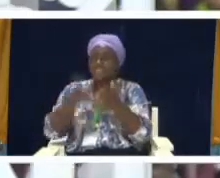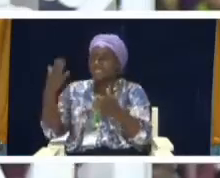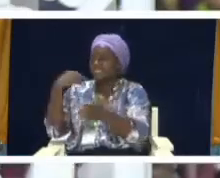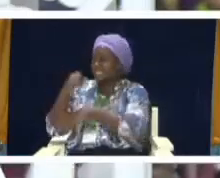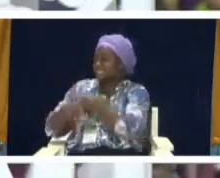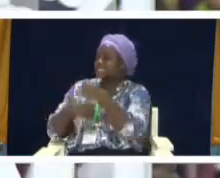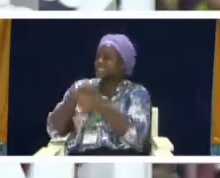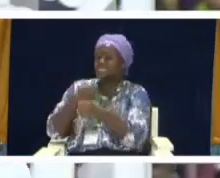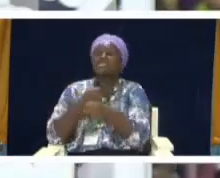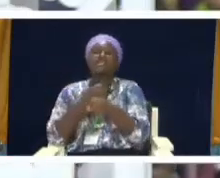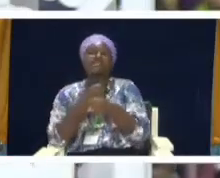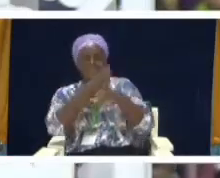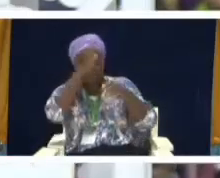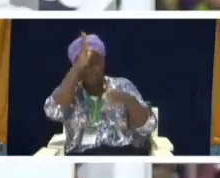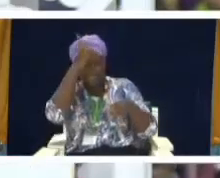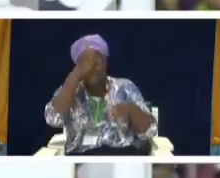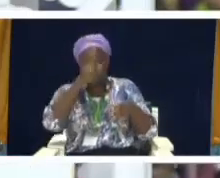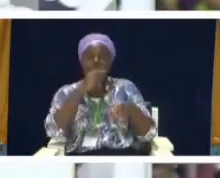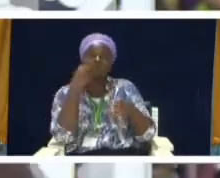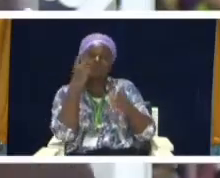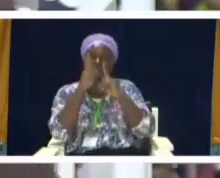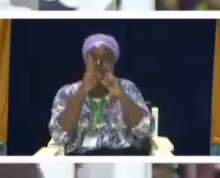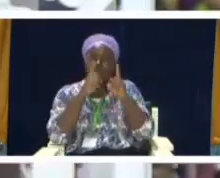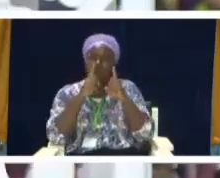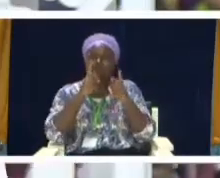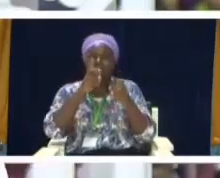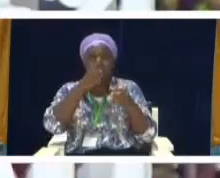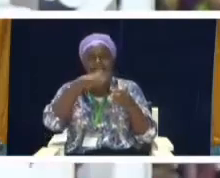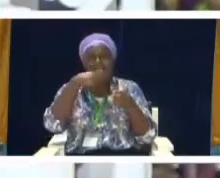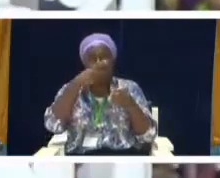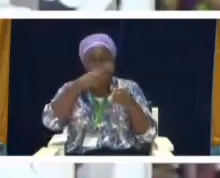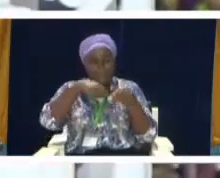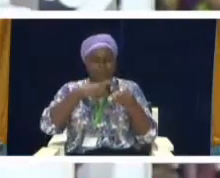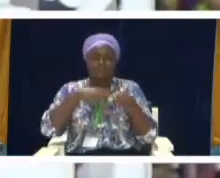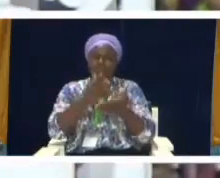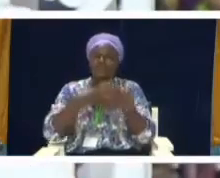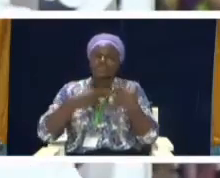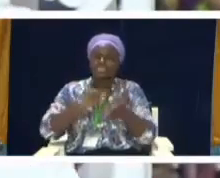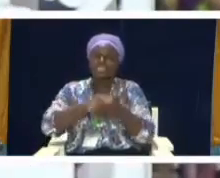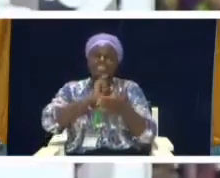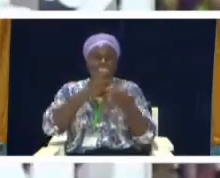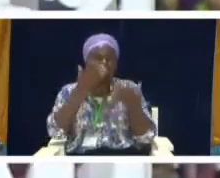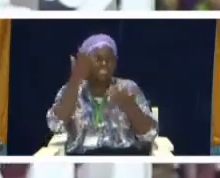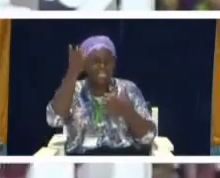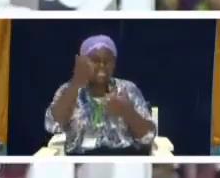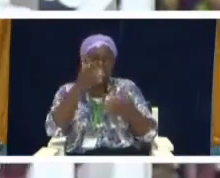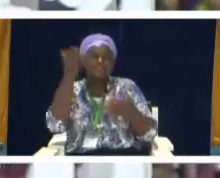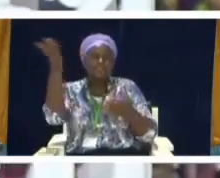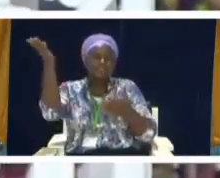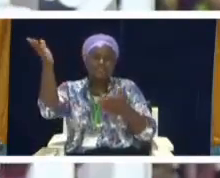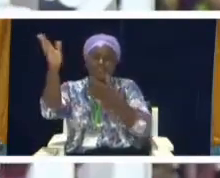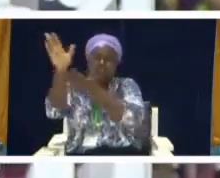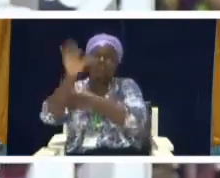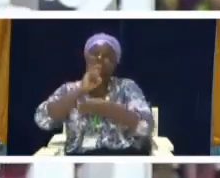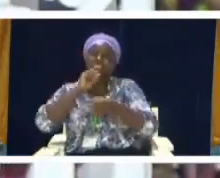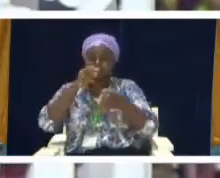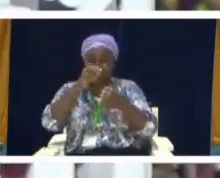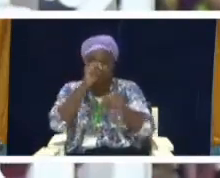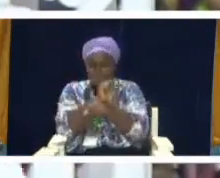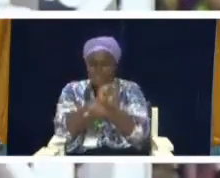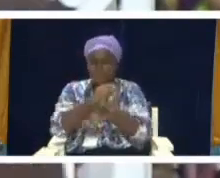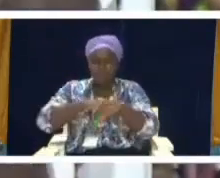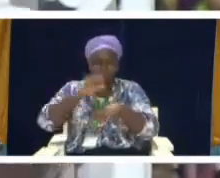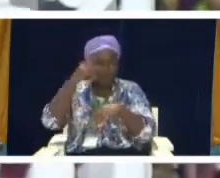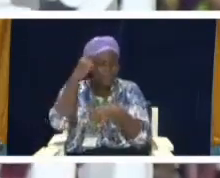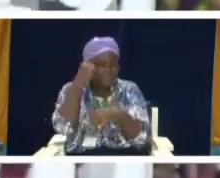is talking. Daddy said, someone is there. God is working in your brain. Since that last year,